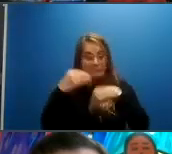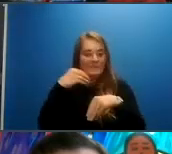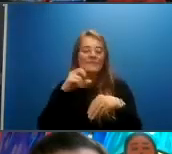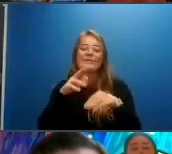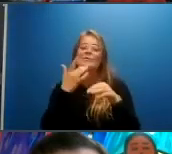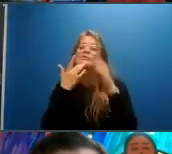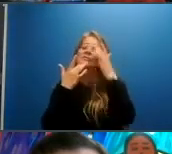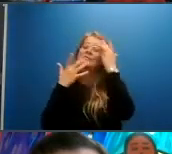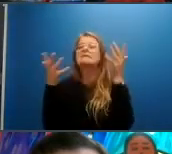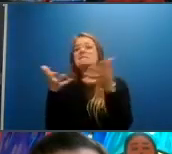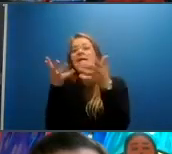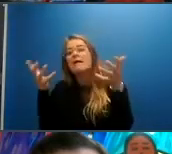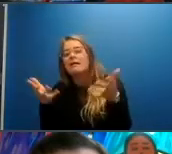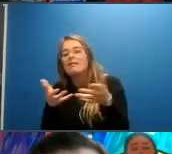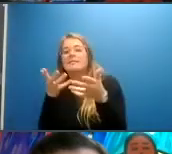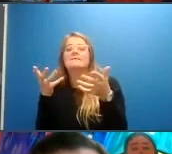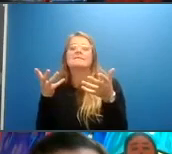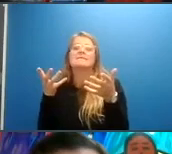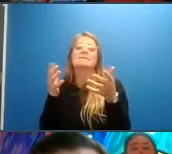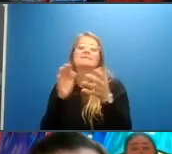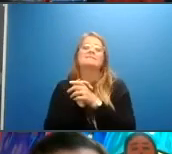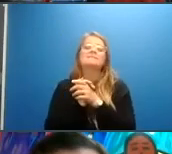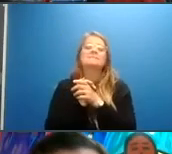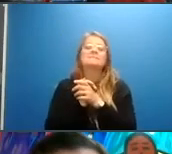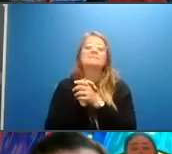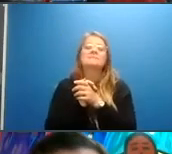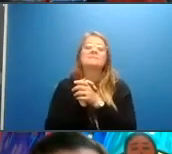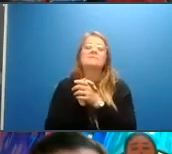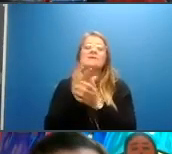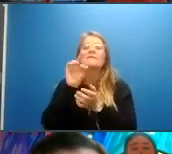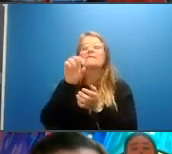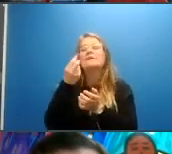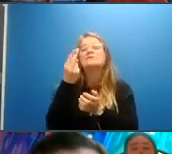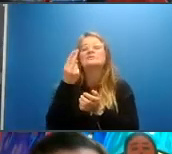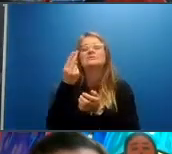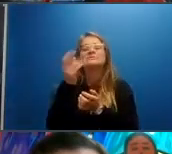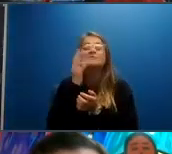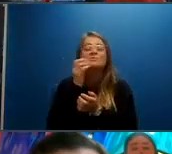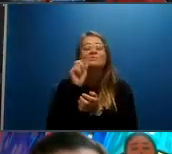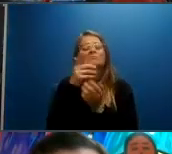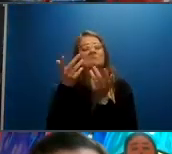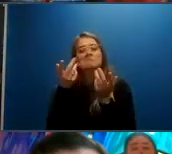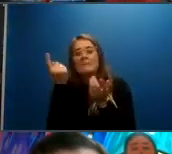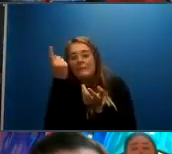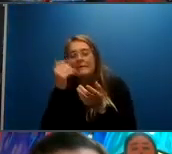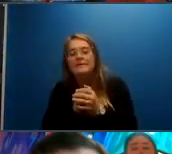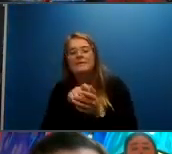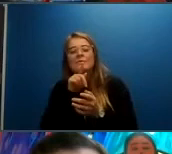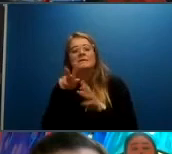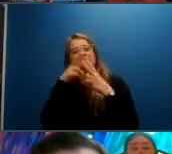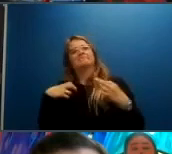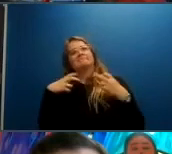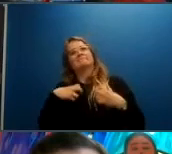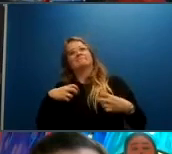have a salad or some fresh strawberries or something? So we're just looking at all of that.